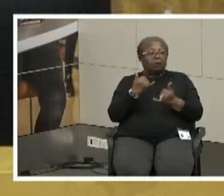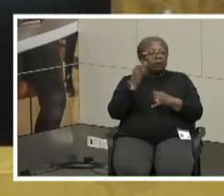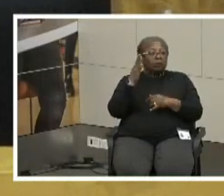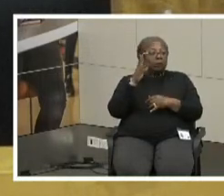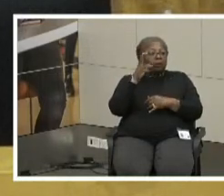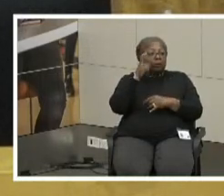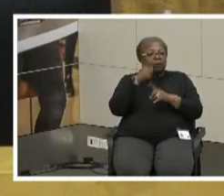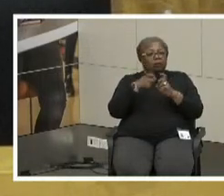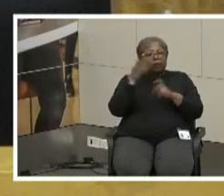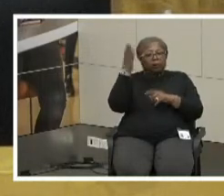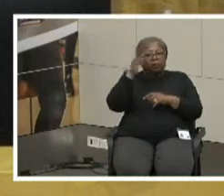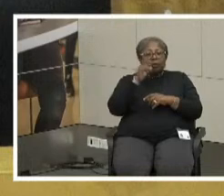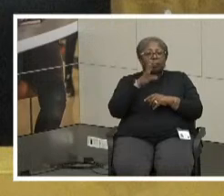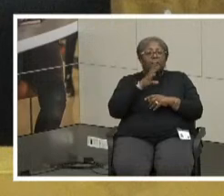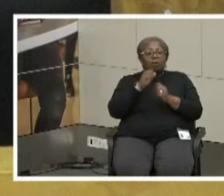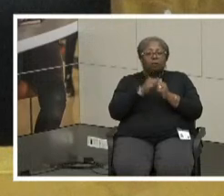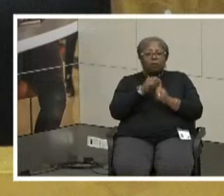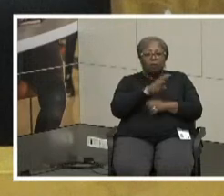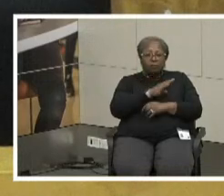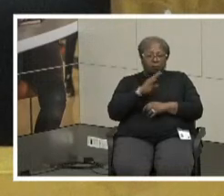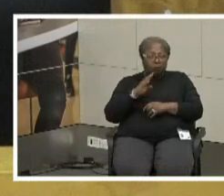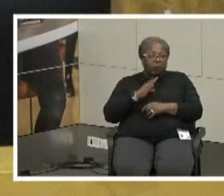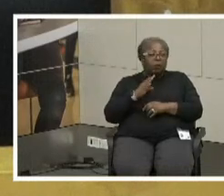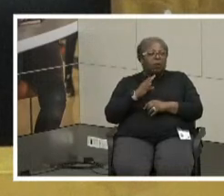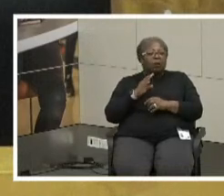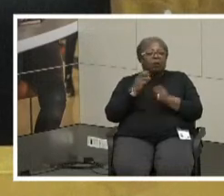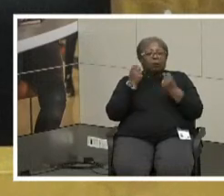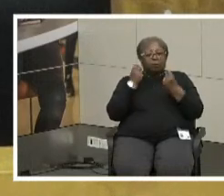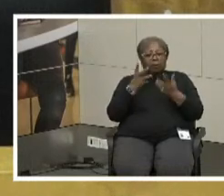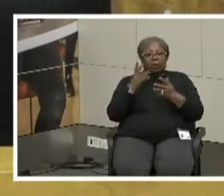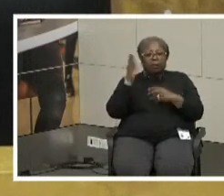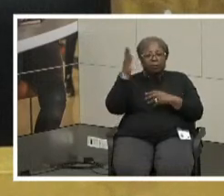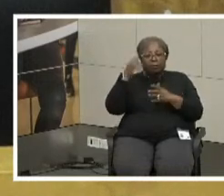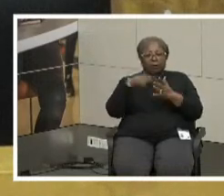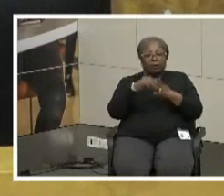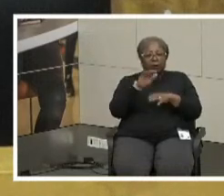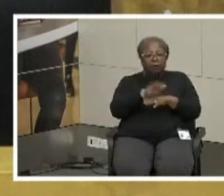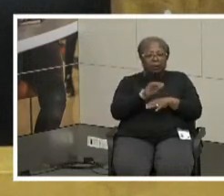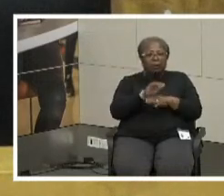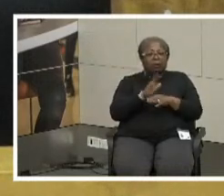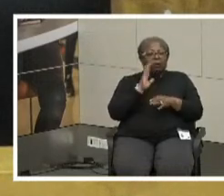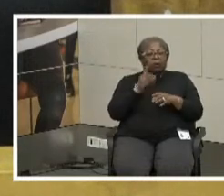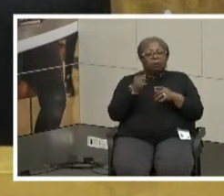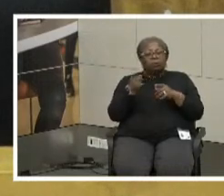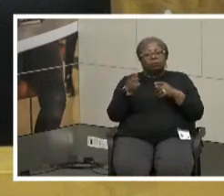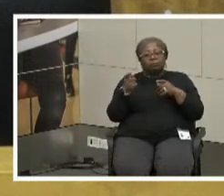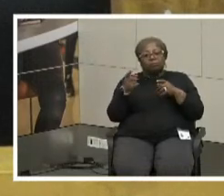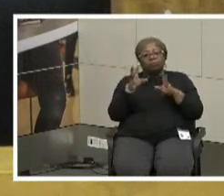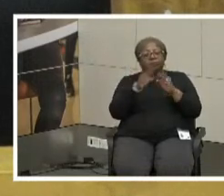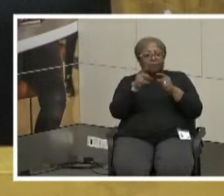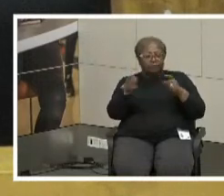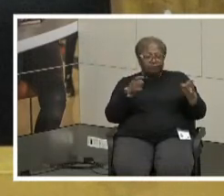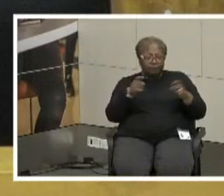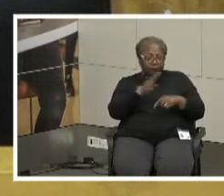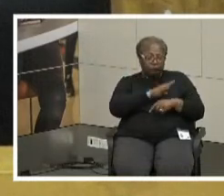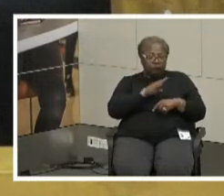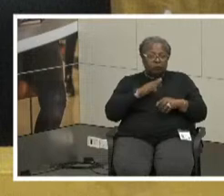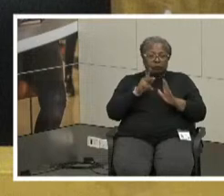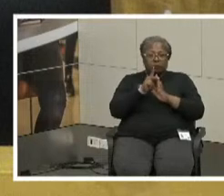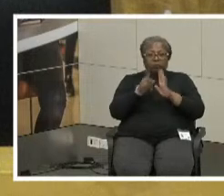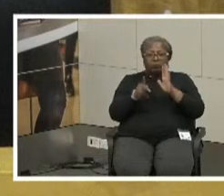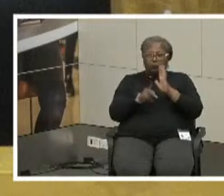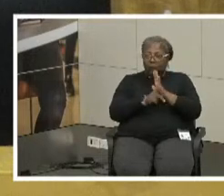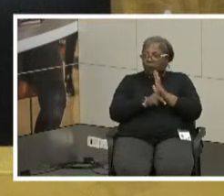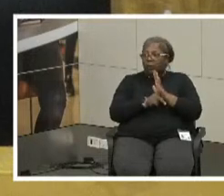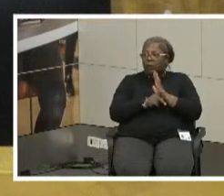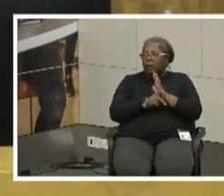registered to address the board due to the large number of speakers this evening we will exercise meeting management provision under board policy Beed